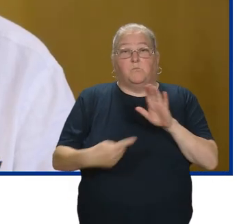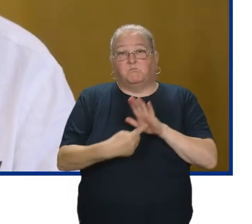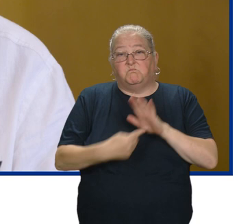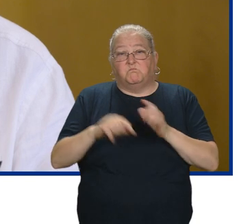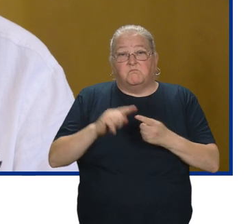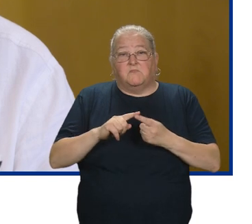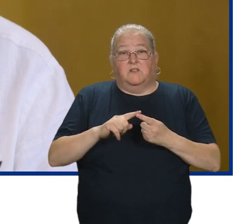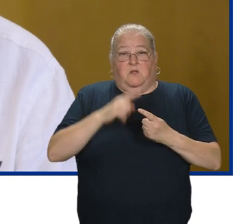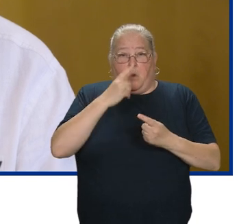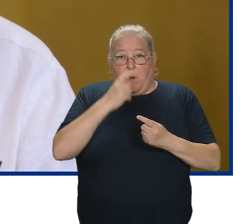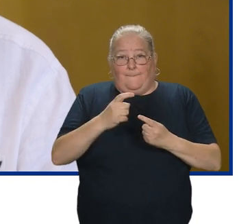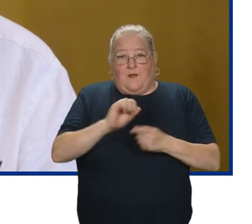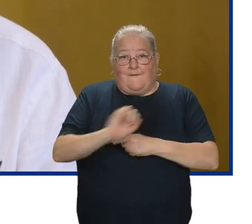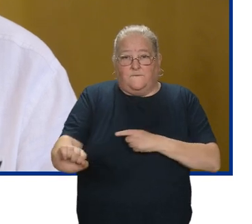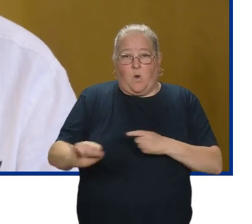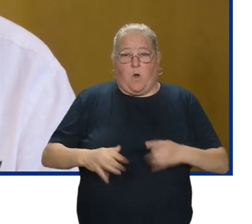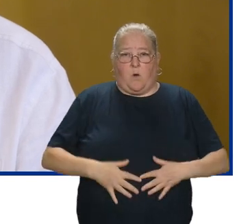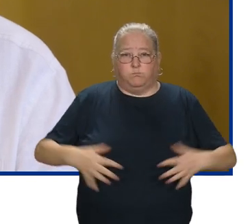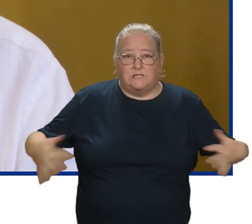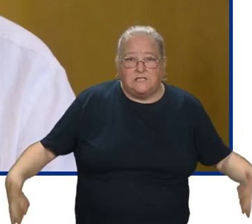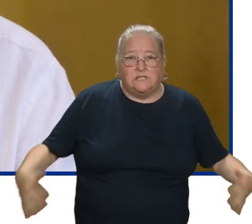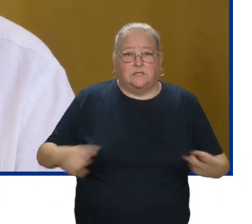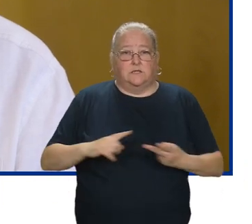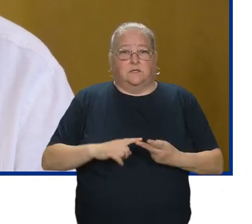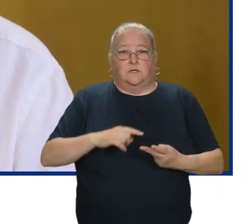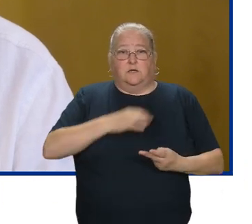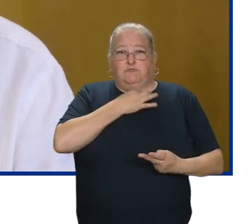that could develop include obesity,